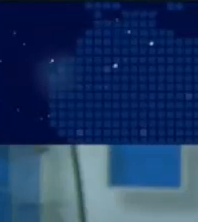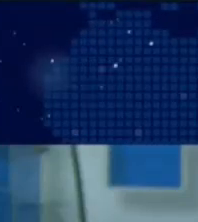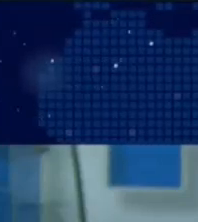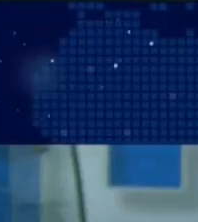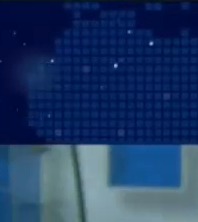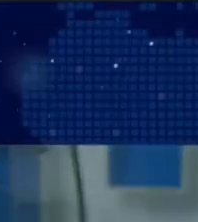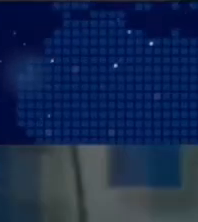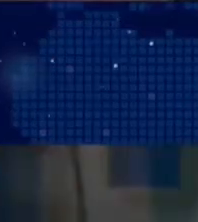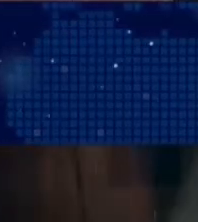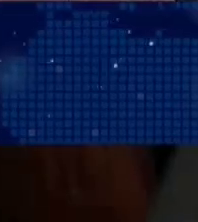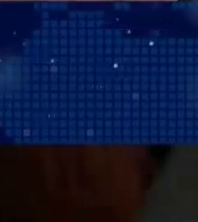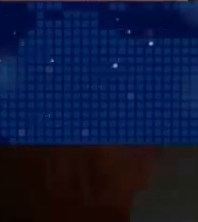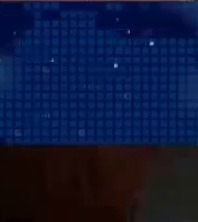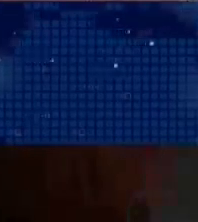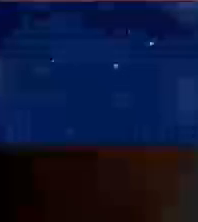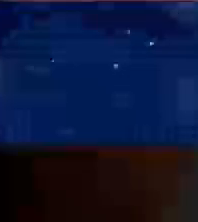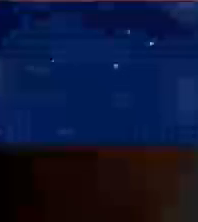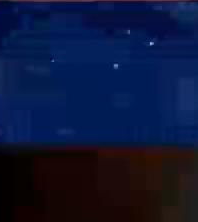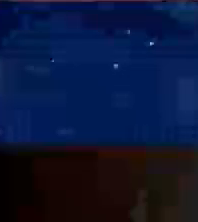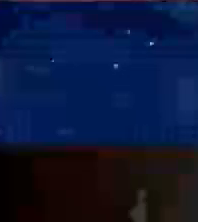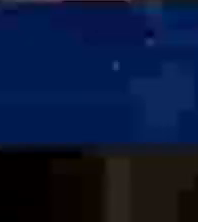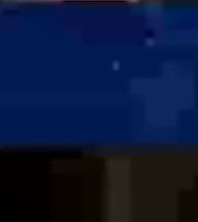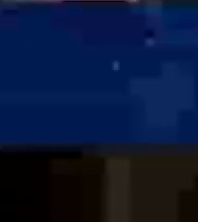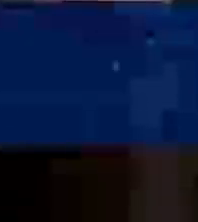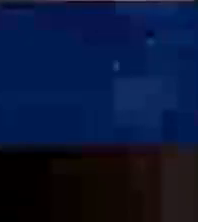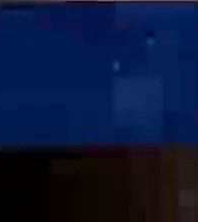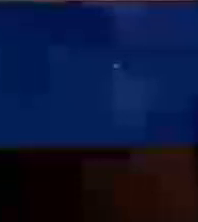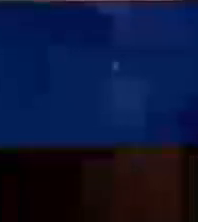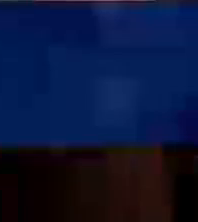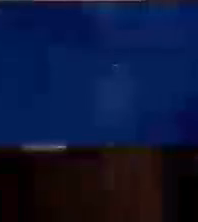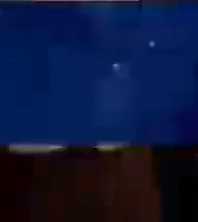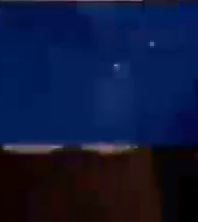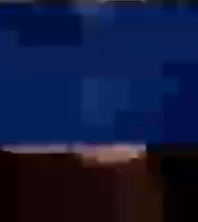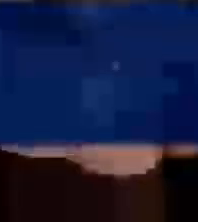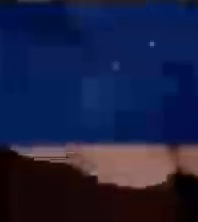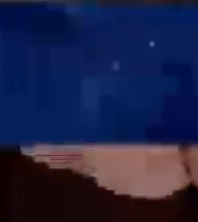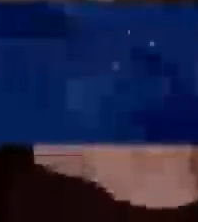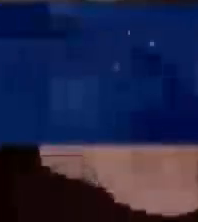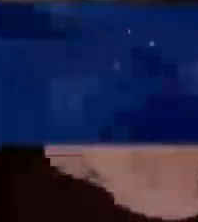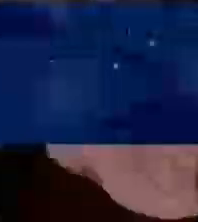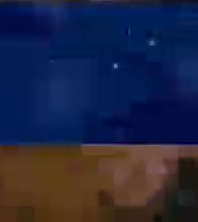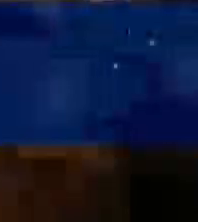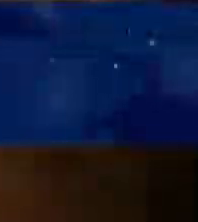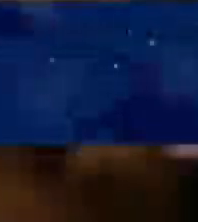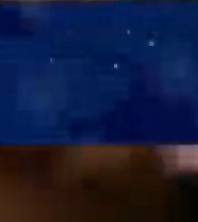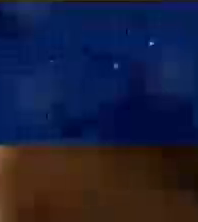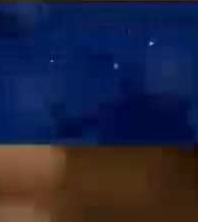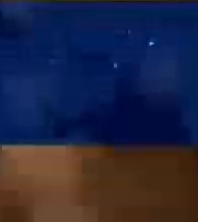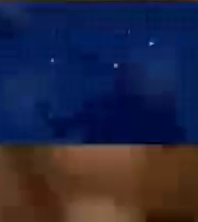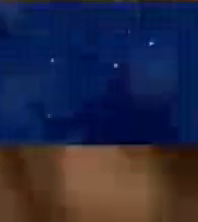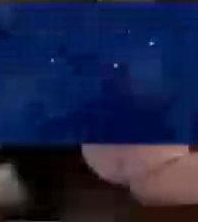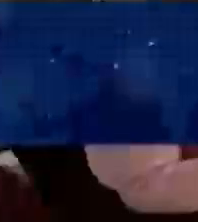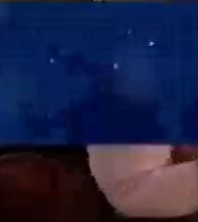receive your miracle today. All of us that are seated or you are standing wherever you